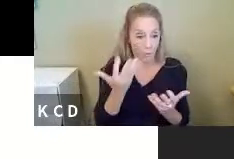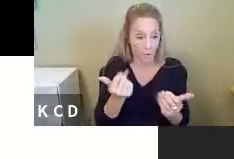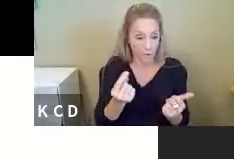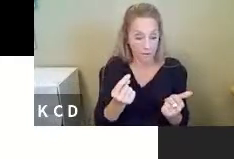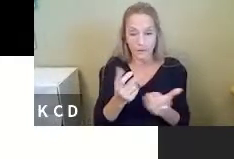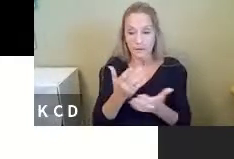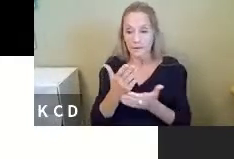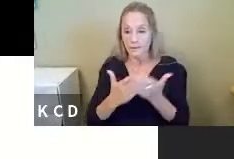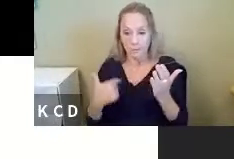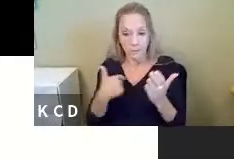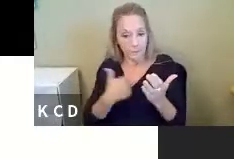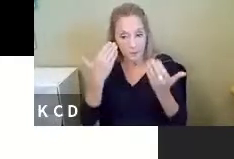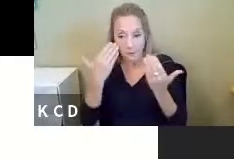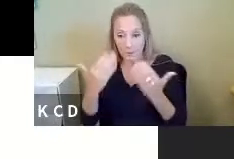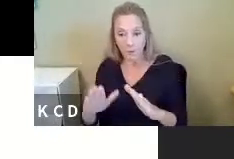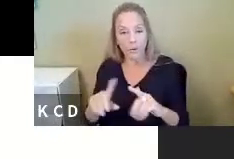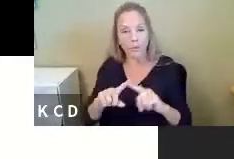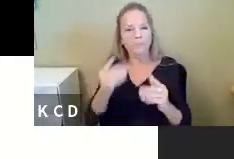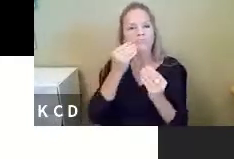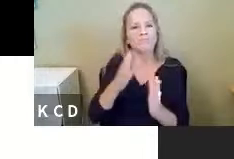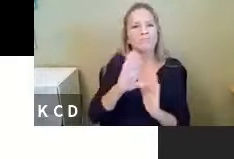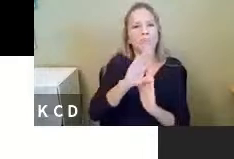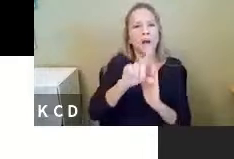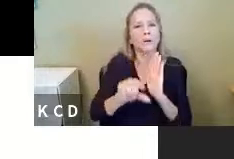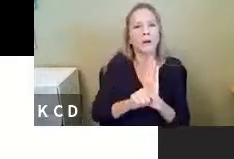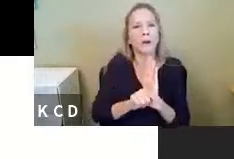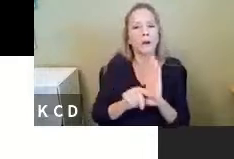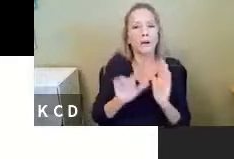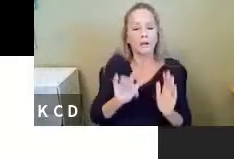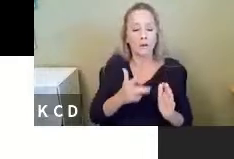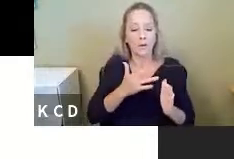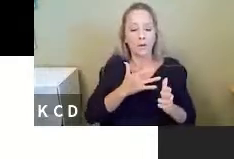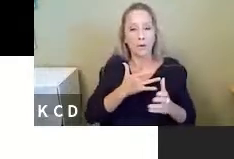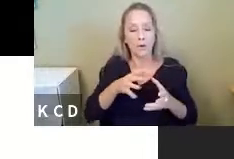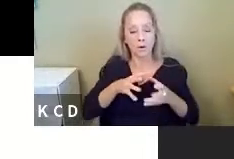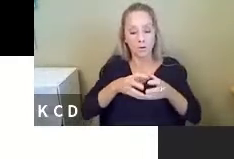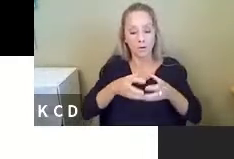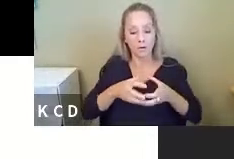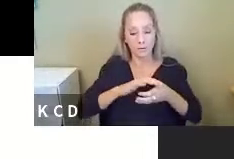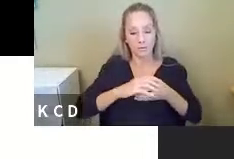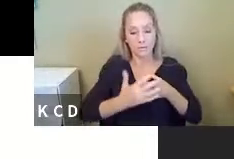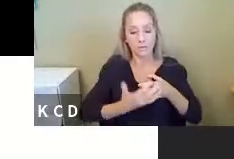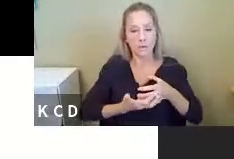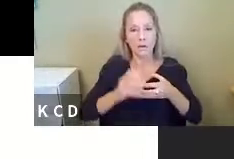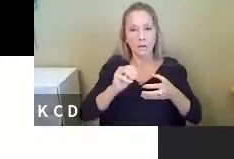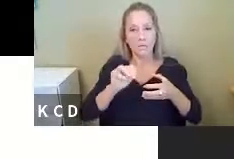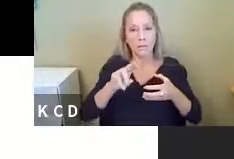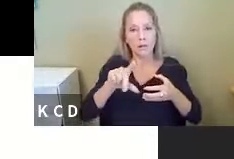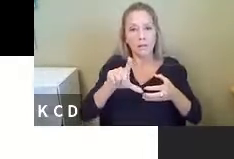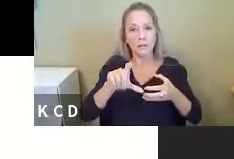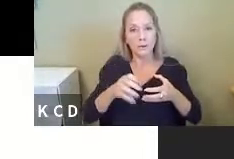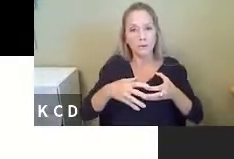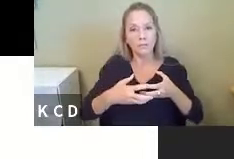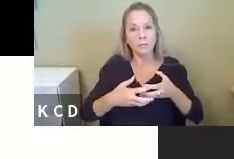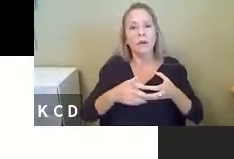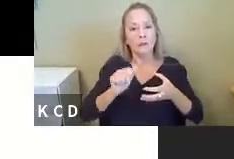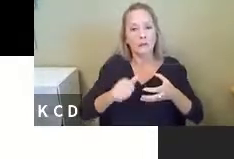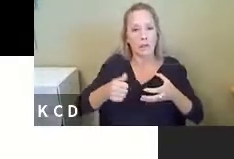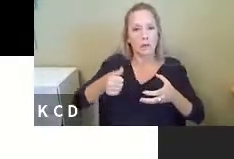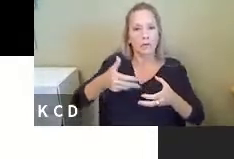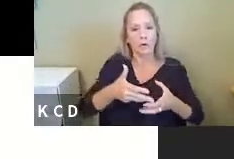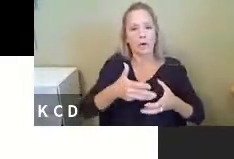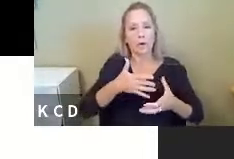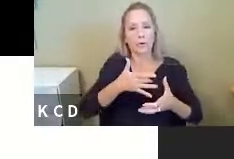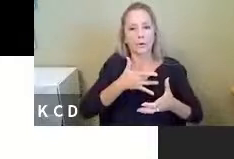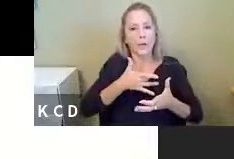slide. But the background is this is inflammation of the heart muscle, and it can cause sudden cardiac events during athletic play. And